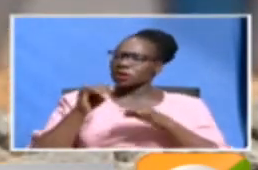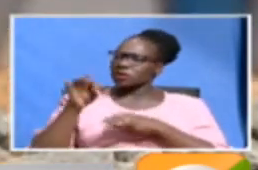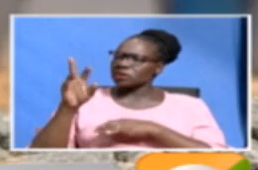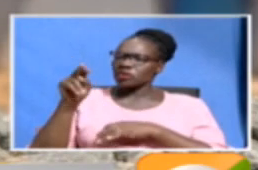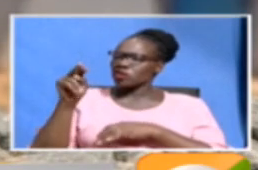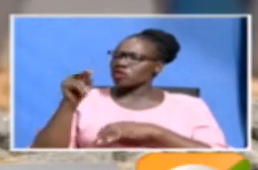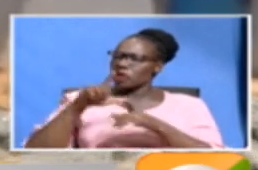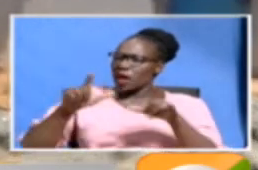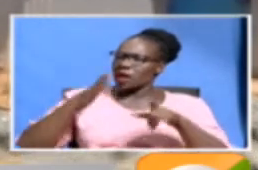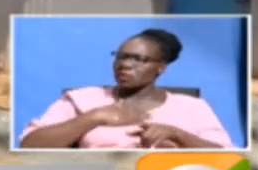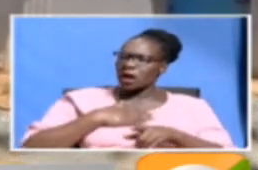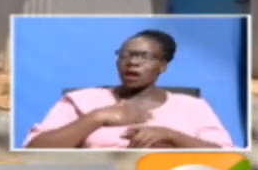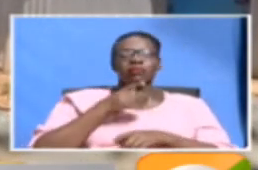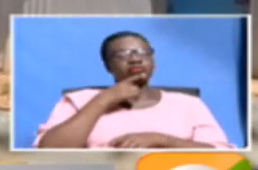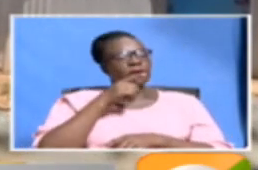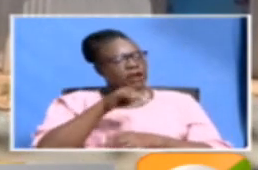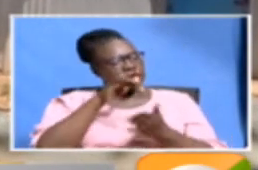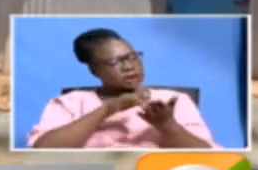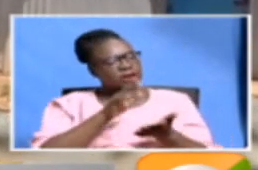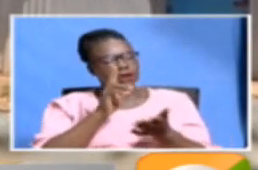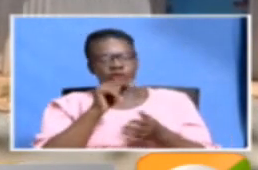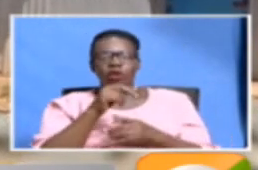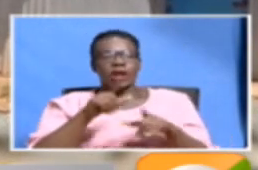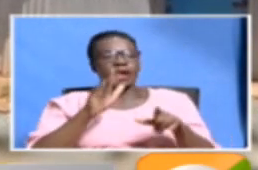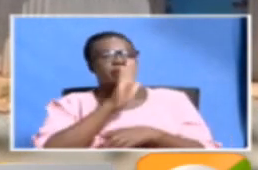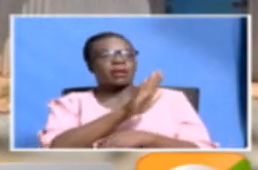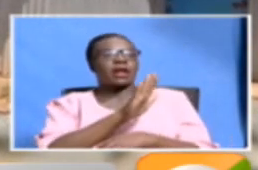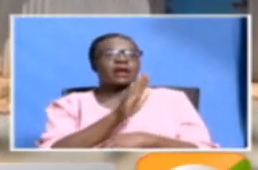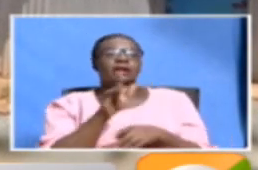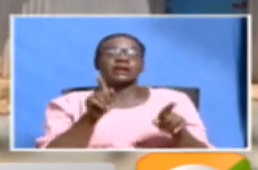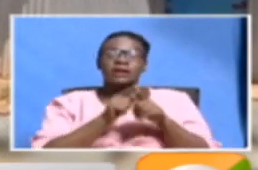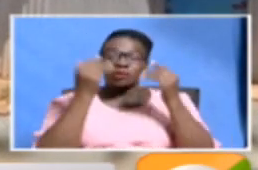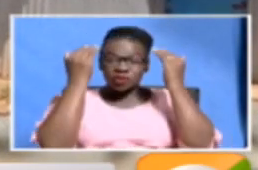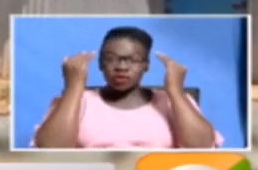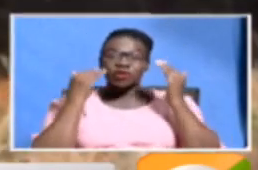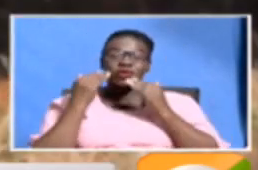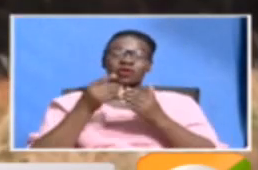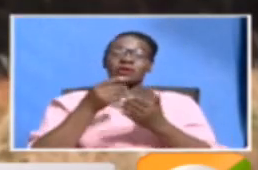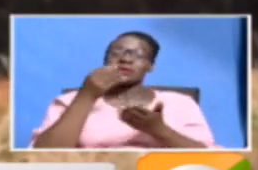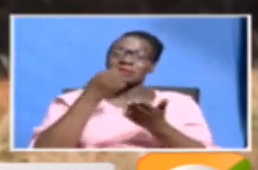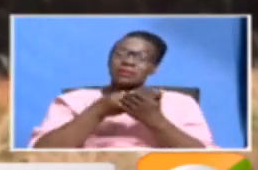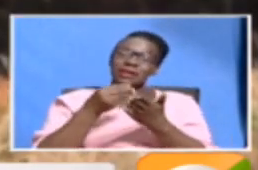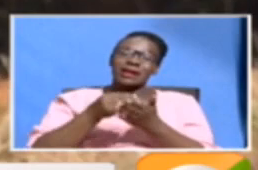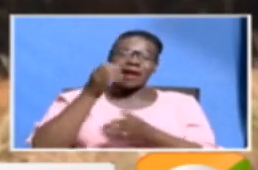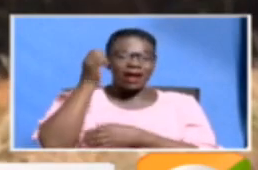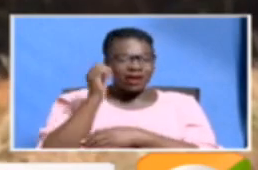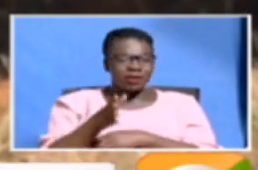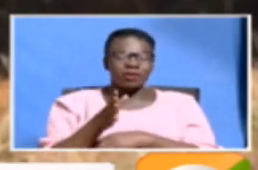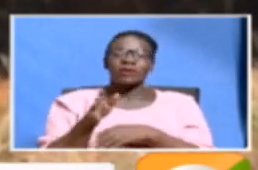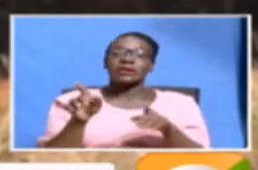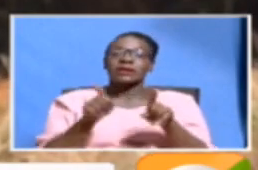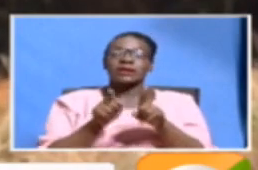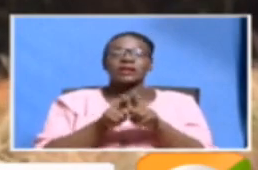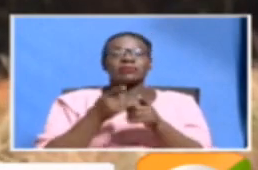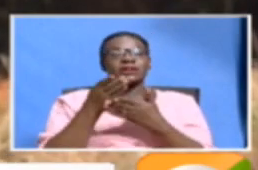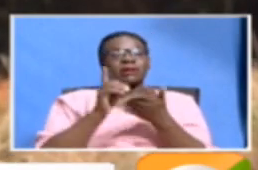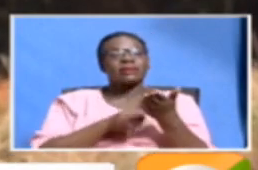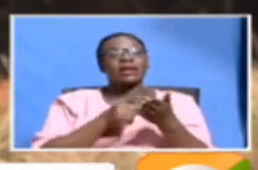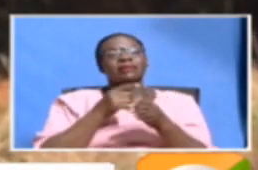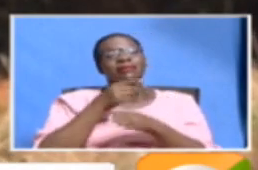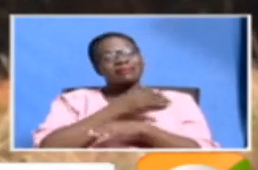yako, akasisitiza kwamba ni yake. Upande wa kotini ni gharama na pia inachukua muda. Kwa sababu ukienda kotini utakuta kwamba kuna kesi ambazo